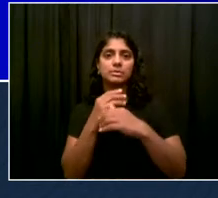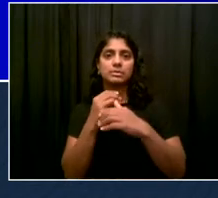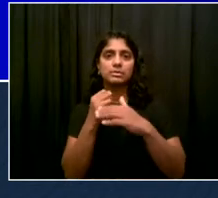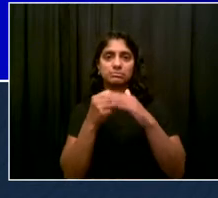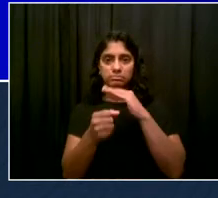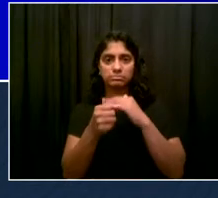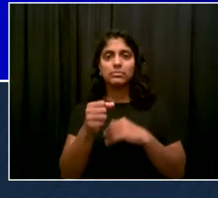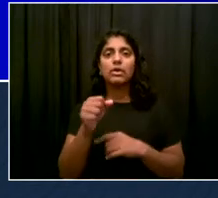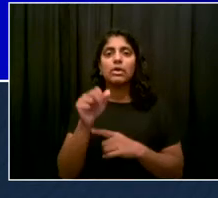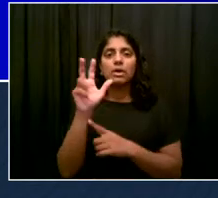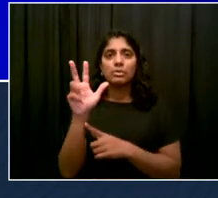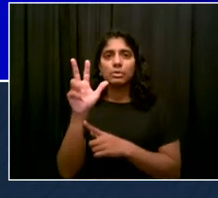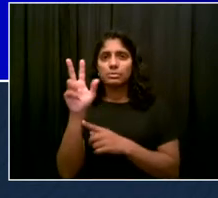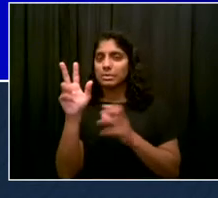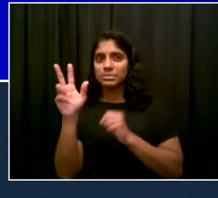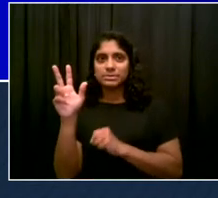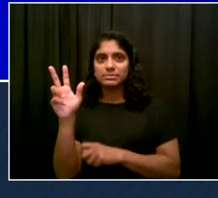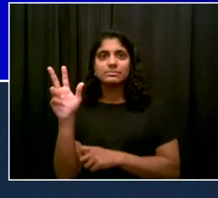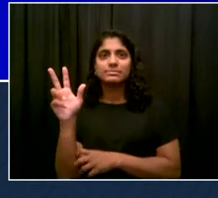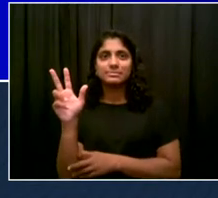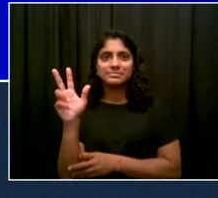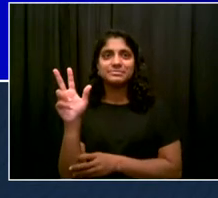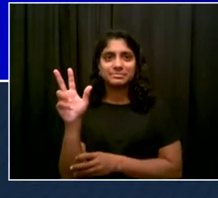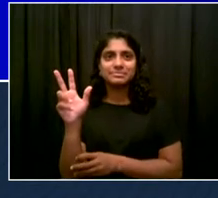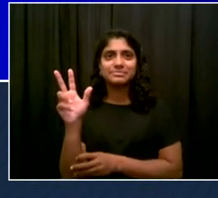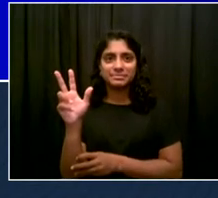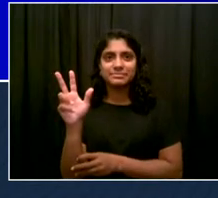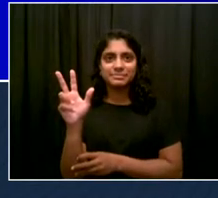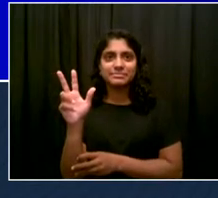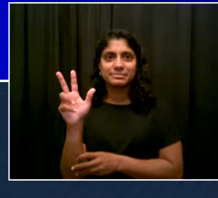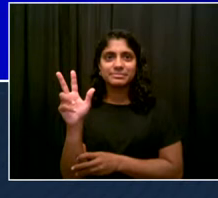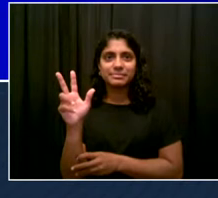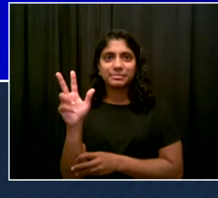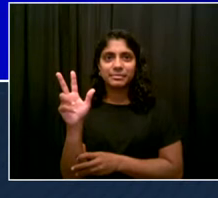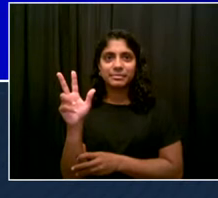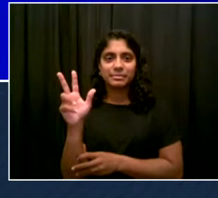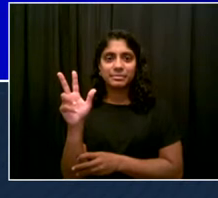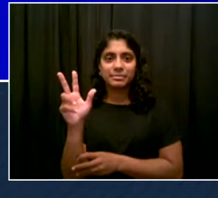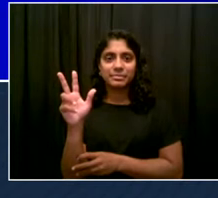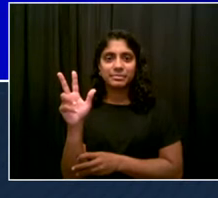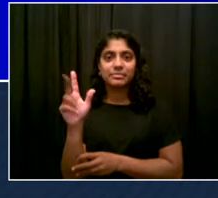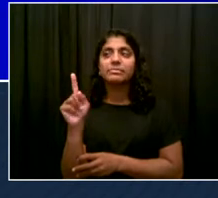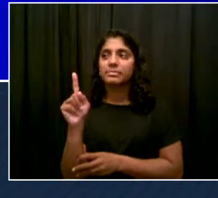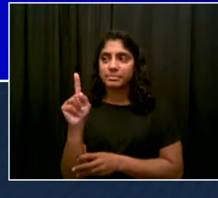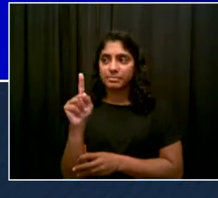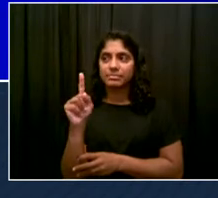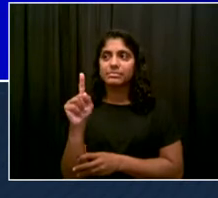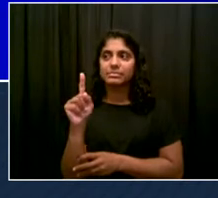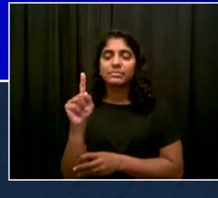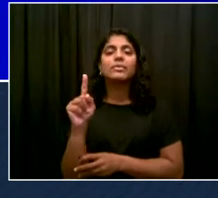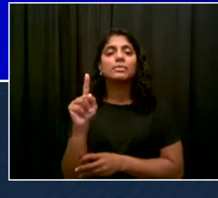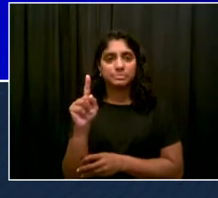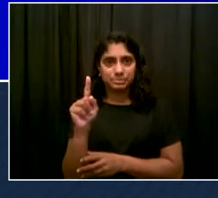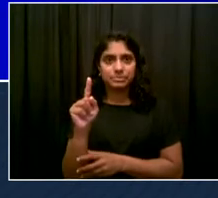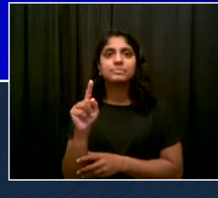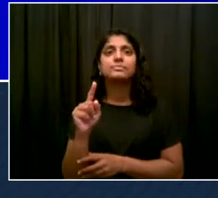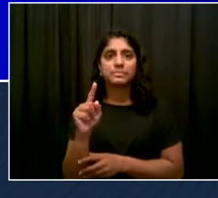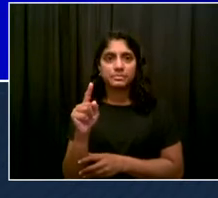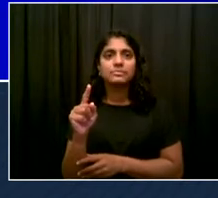171 cases. And percentage of people testing positive citywide for COVID-19 on a 7-day rolling average. Today's report,